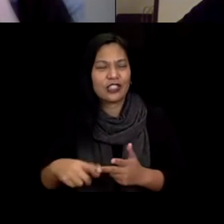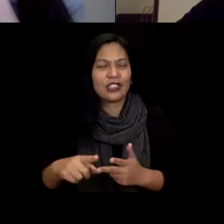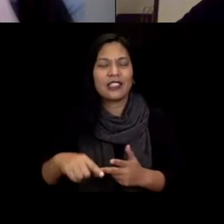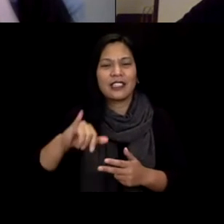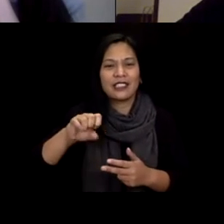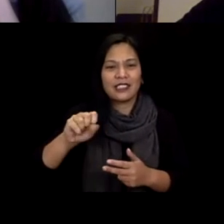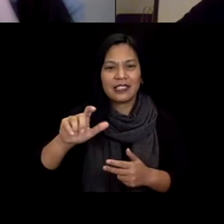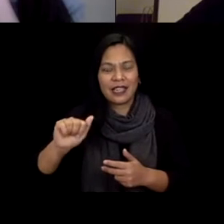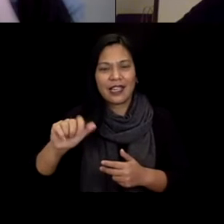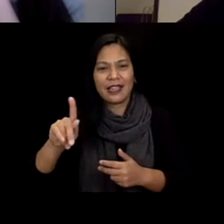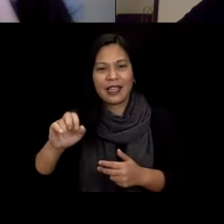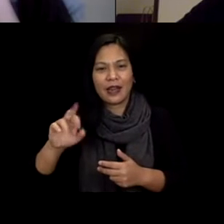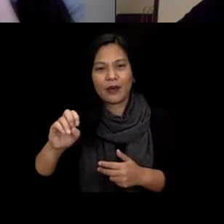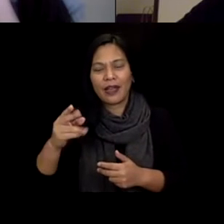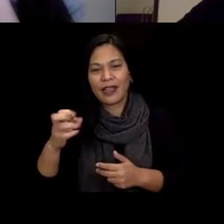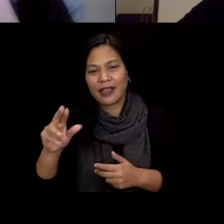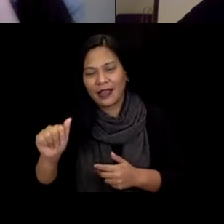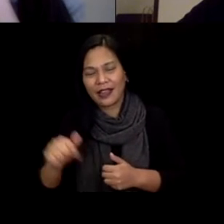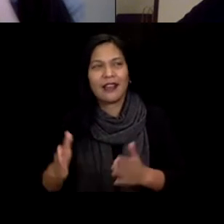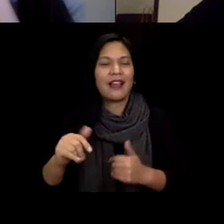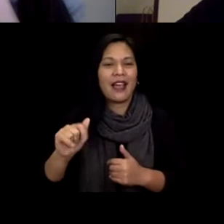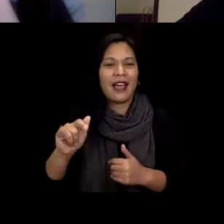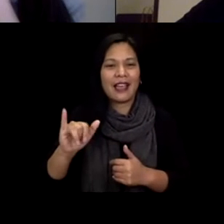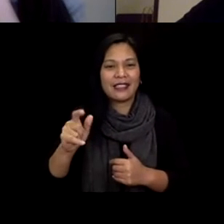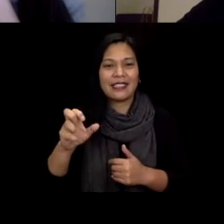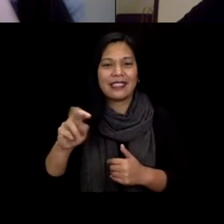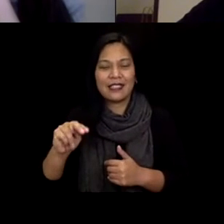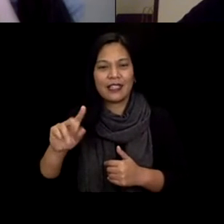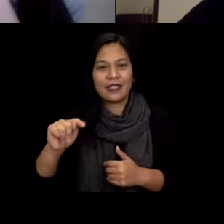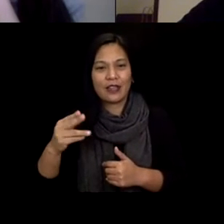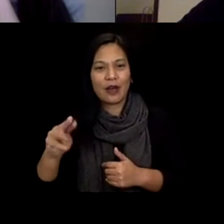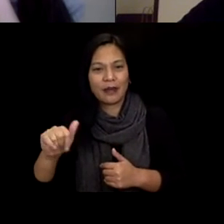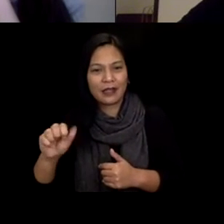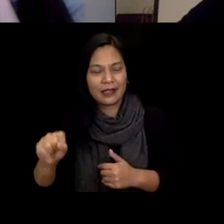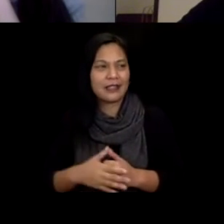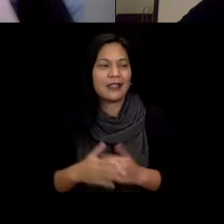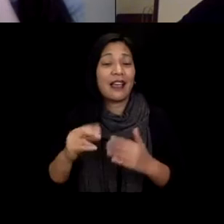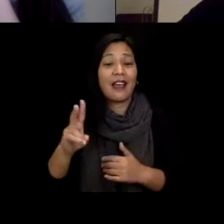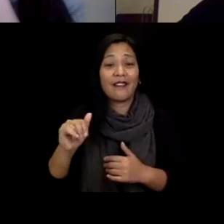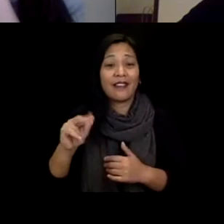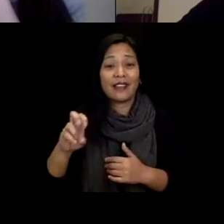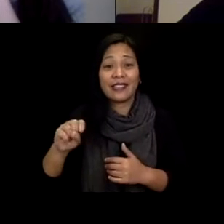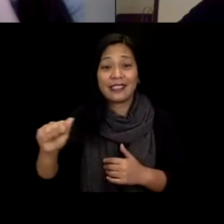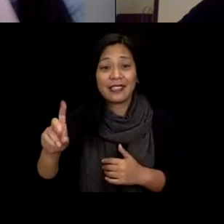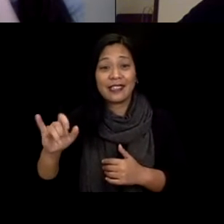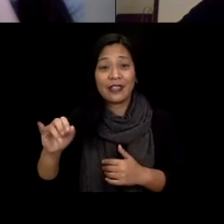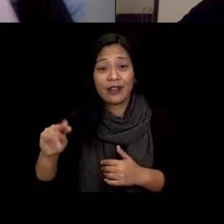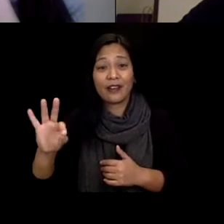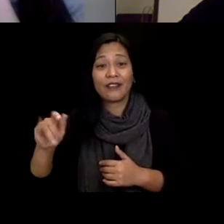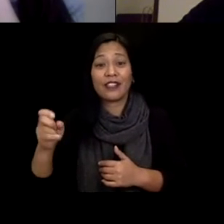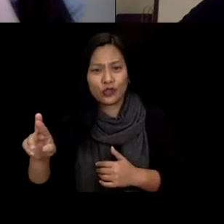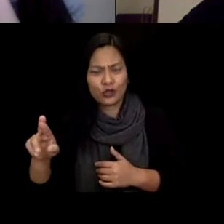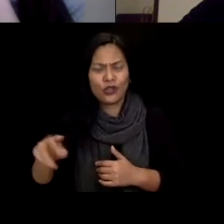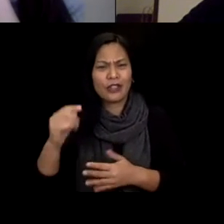Karuhanga, Aslan Thomas, and Vanessa Dion Fletcher. You know, all of the artists who